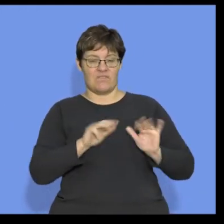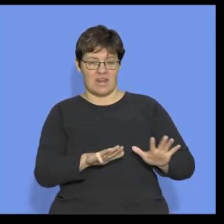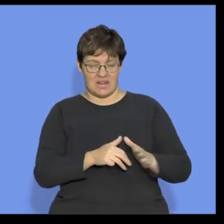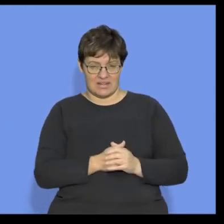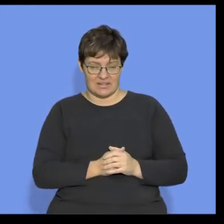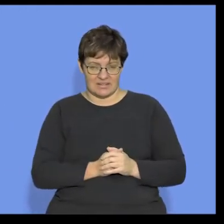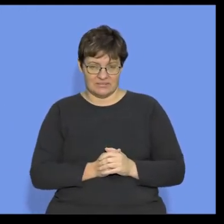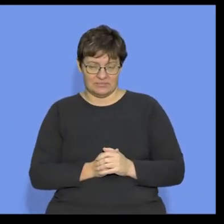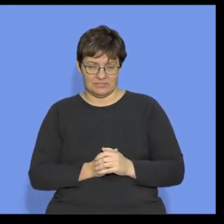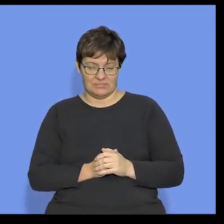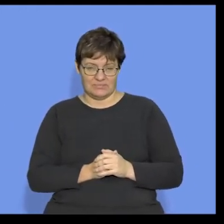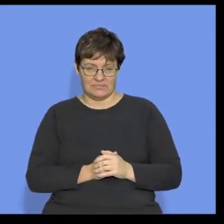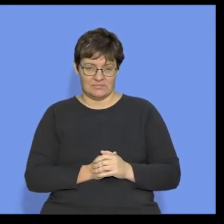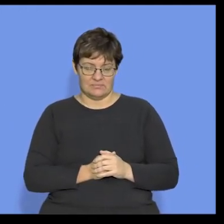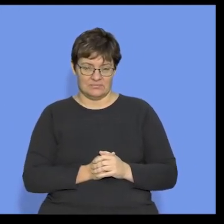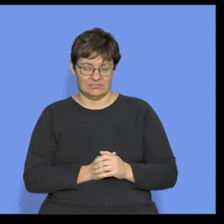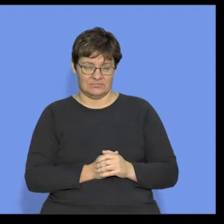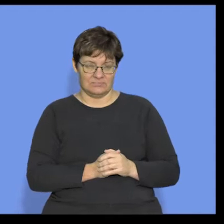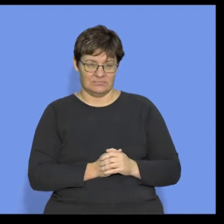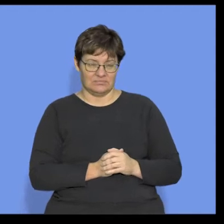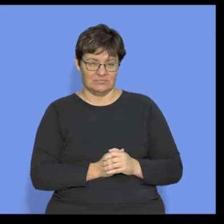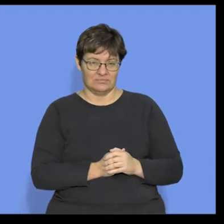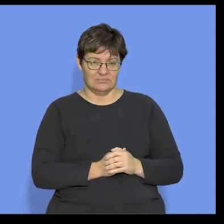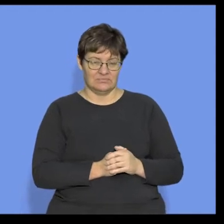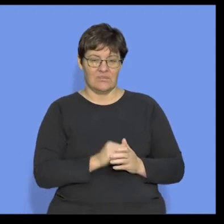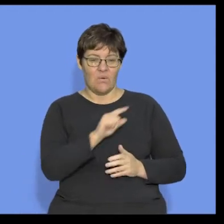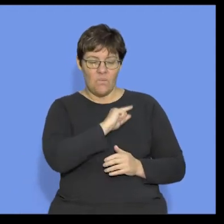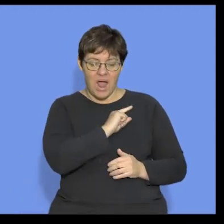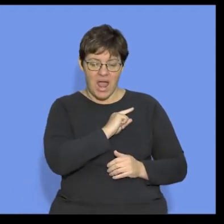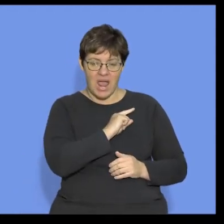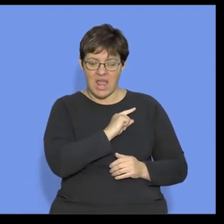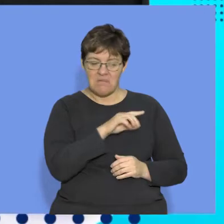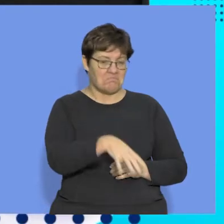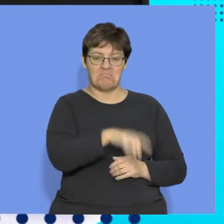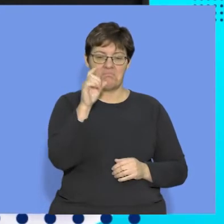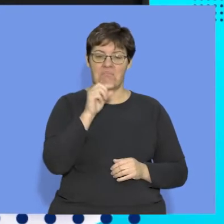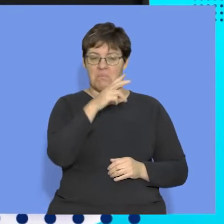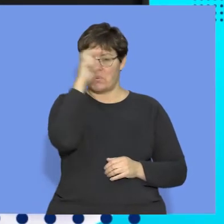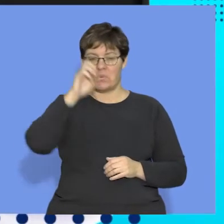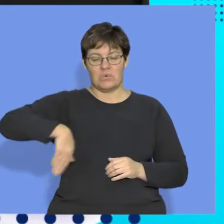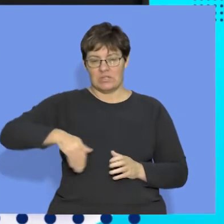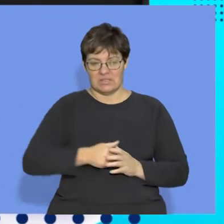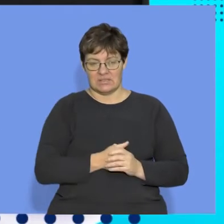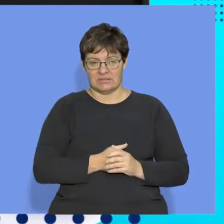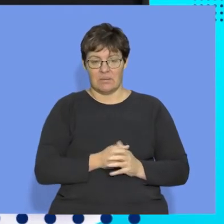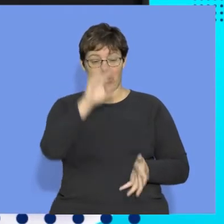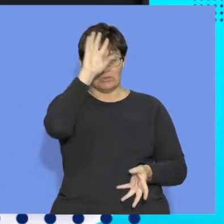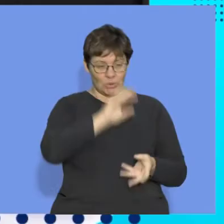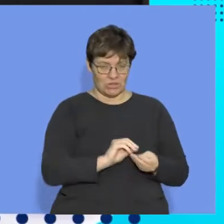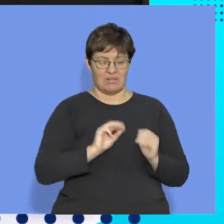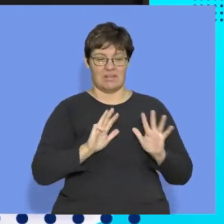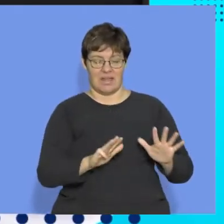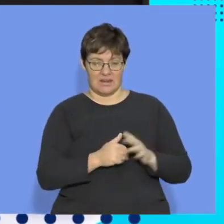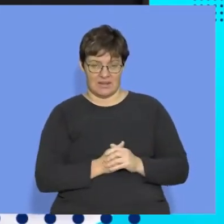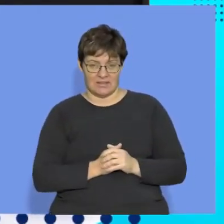blue. Blue will still be what? We'll still have 7 blues inside because we have not touched any blue. But how many